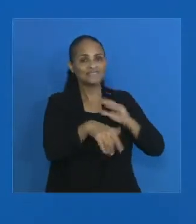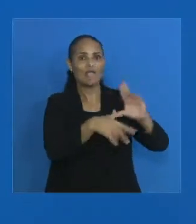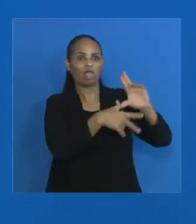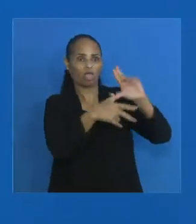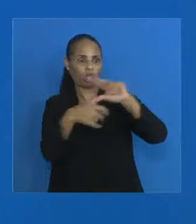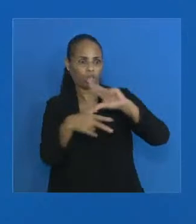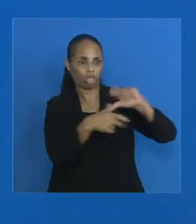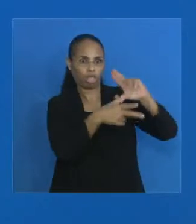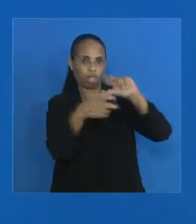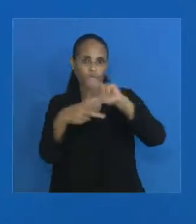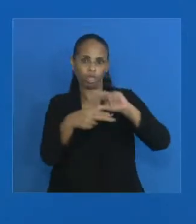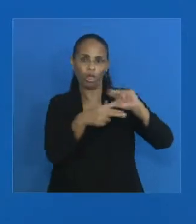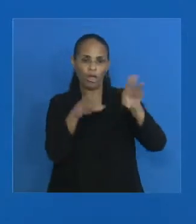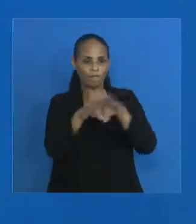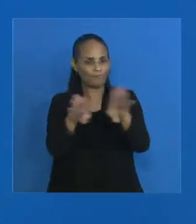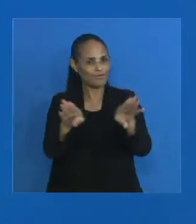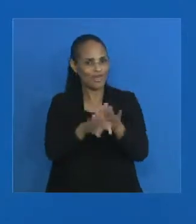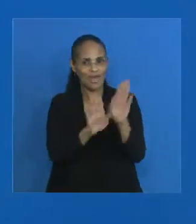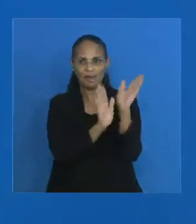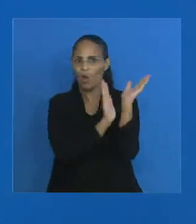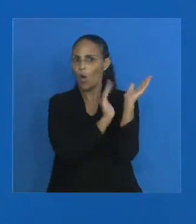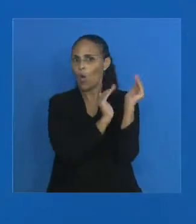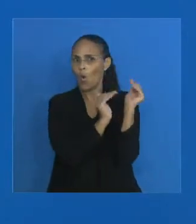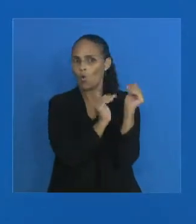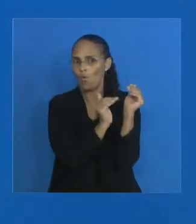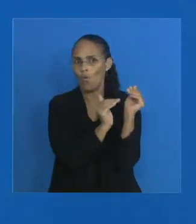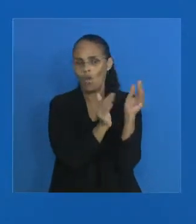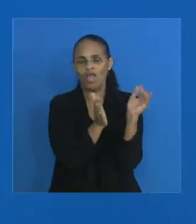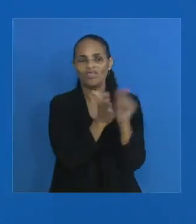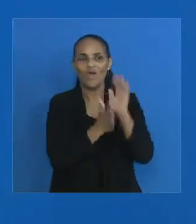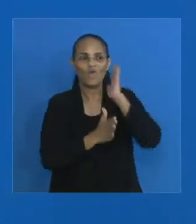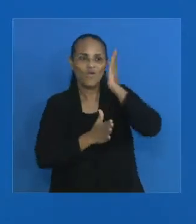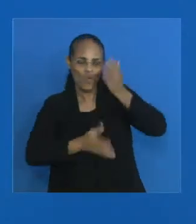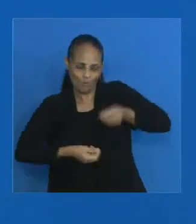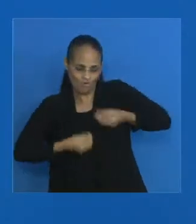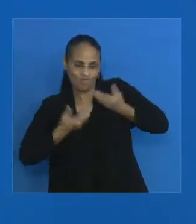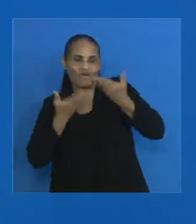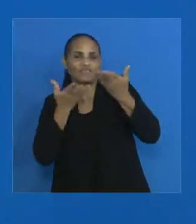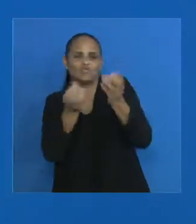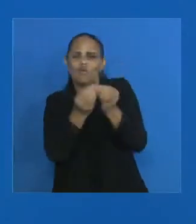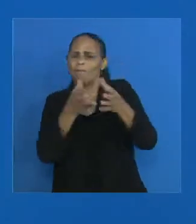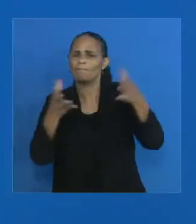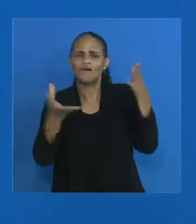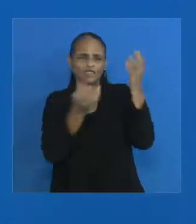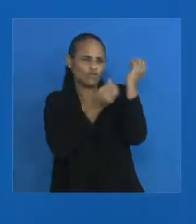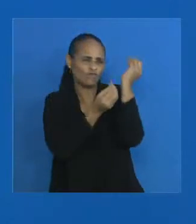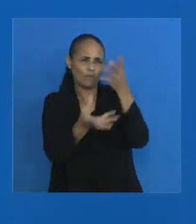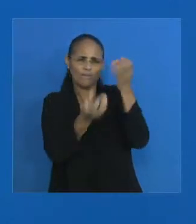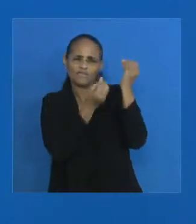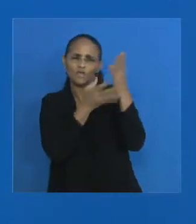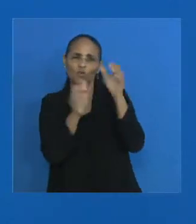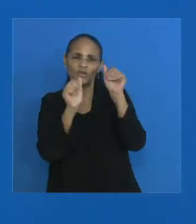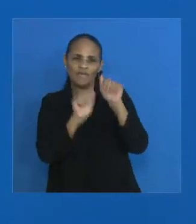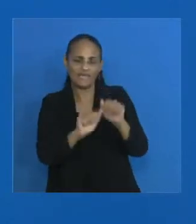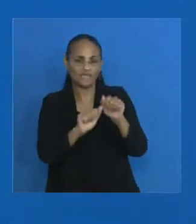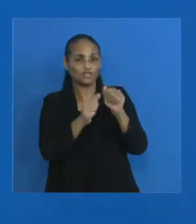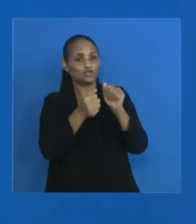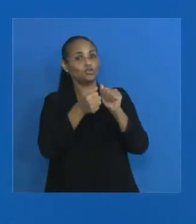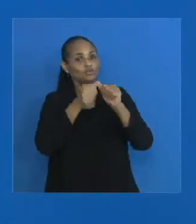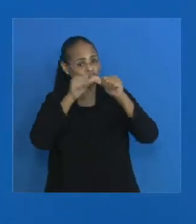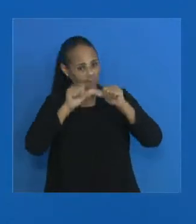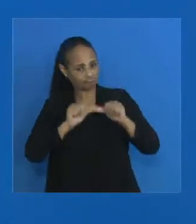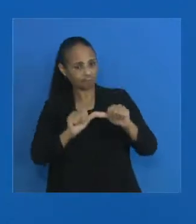you, Bermuda. And I'm just hopeful that we will provide you with as much information as we can for you to stay